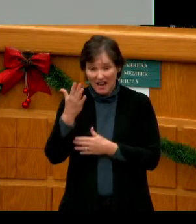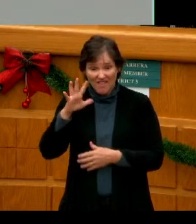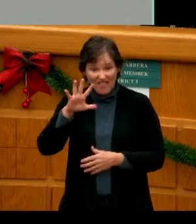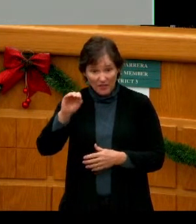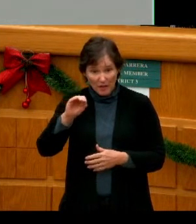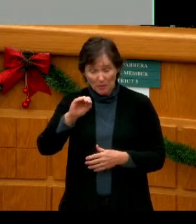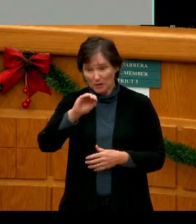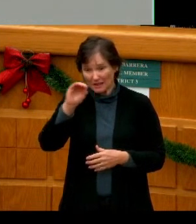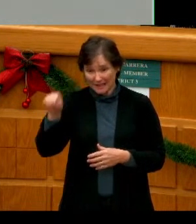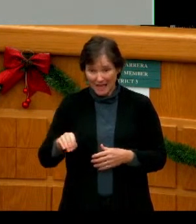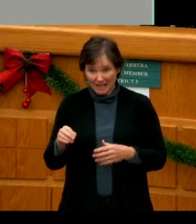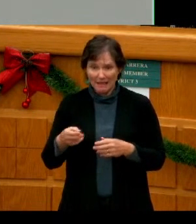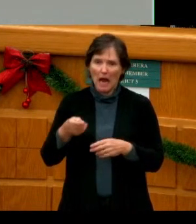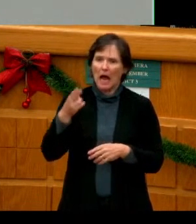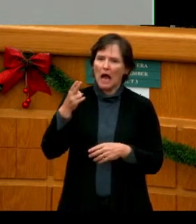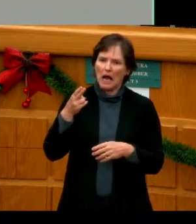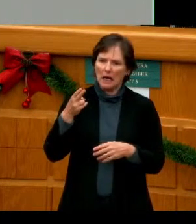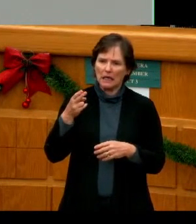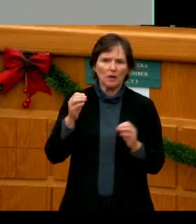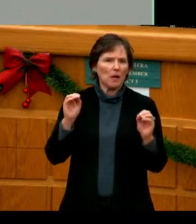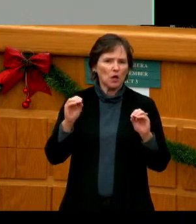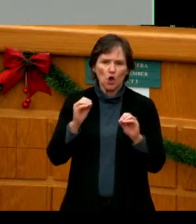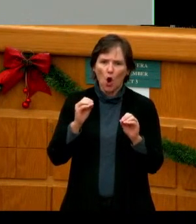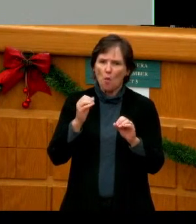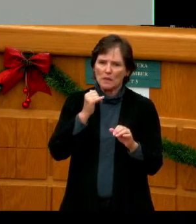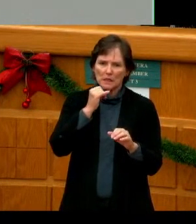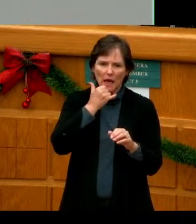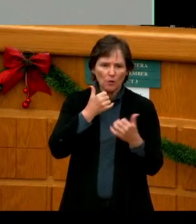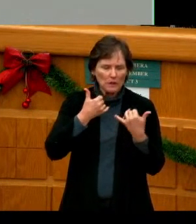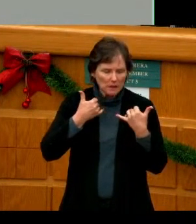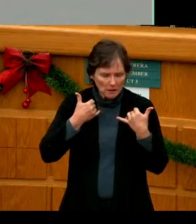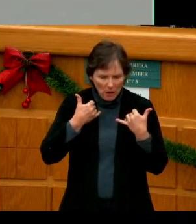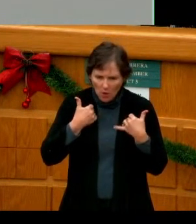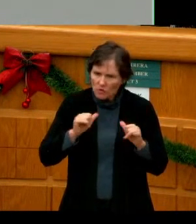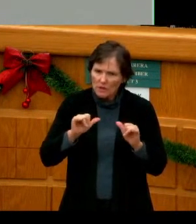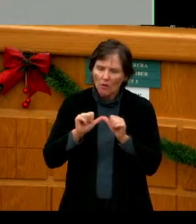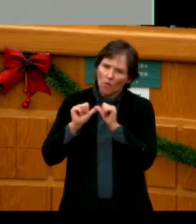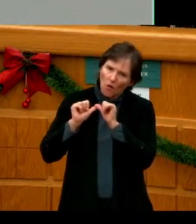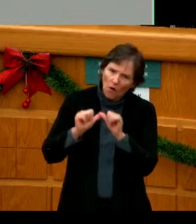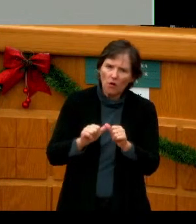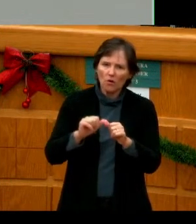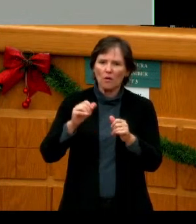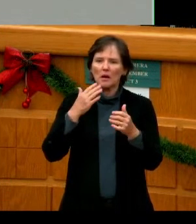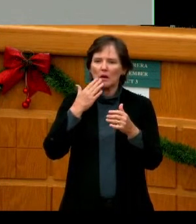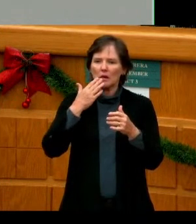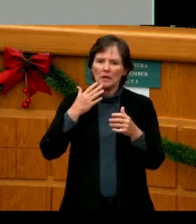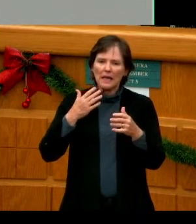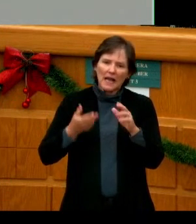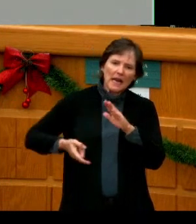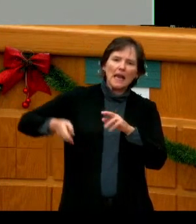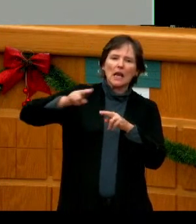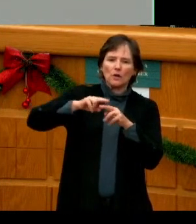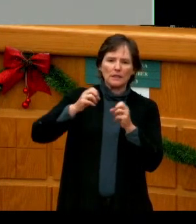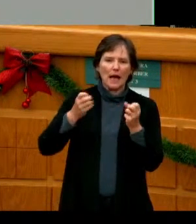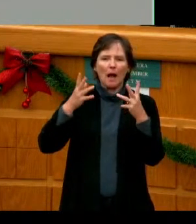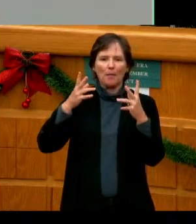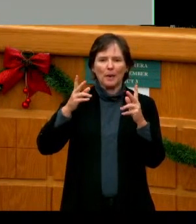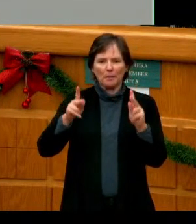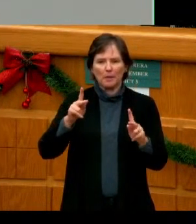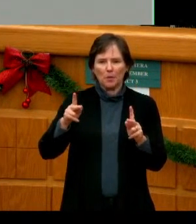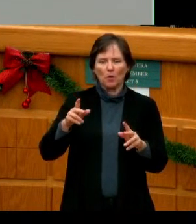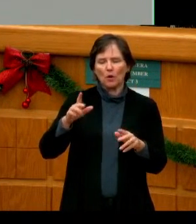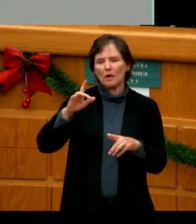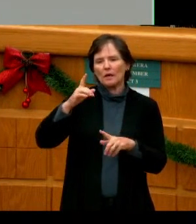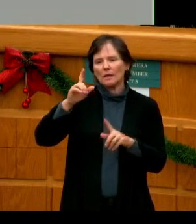a 50% rate is super high. And so make no mistake, COVID is here. We're in an outbreak here in the Coastal